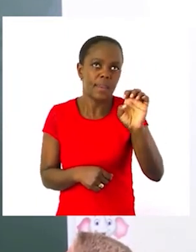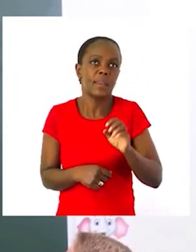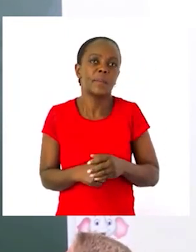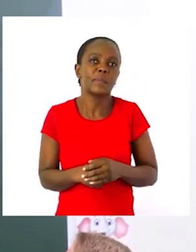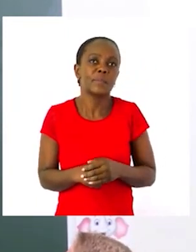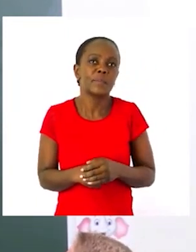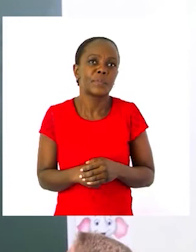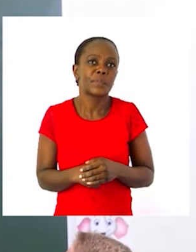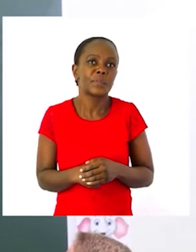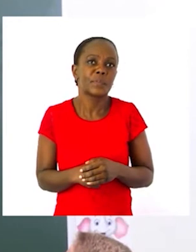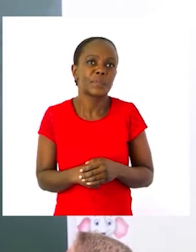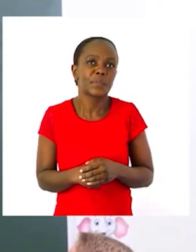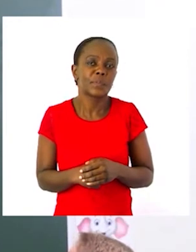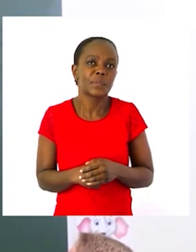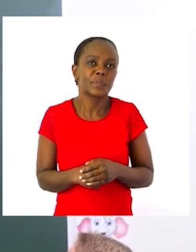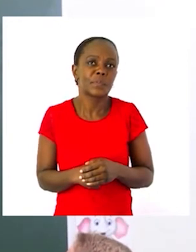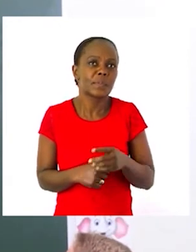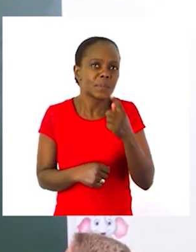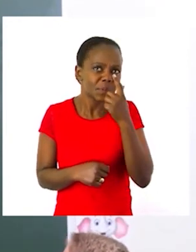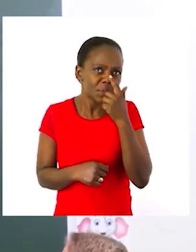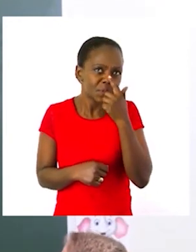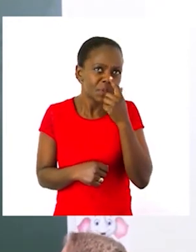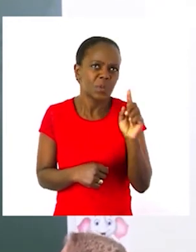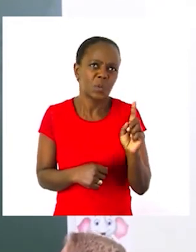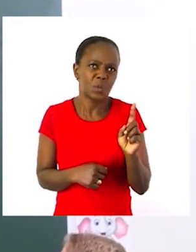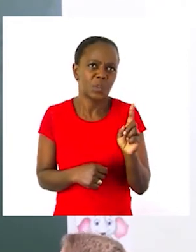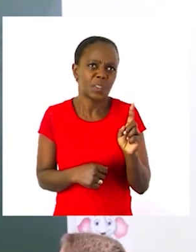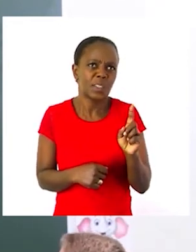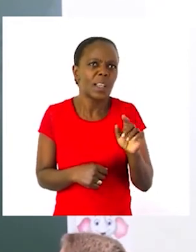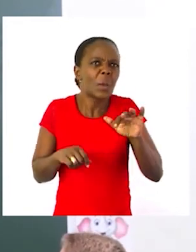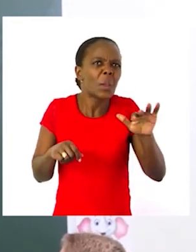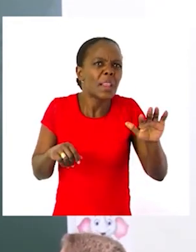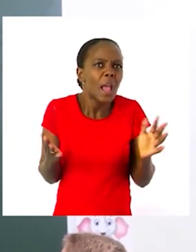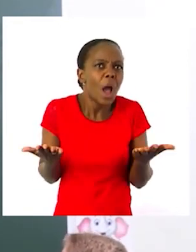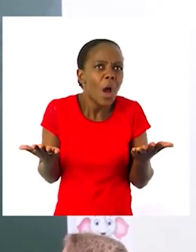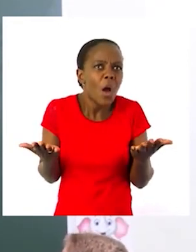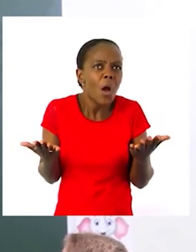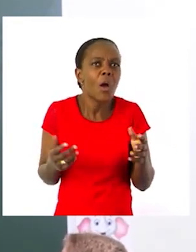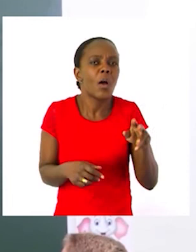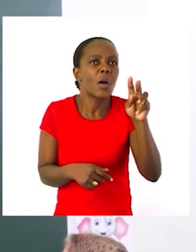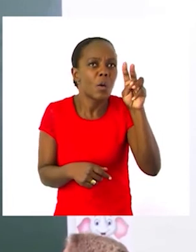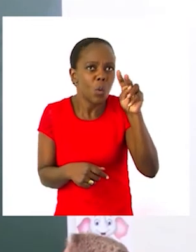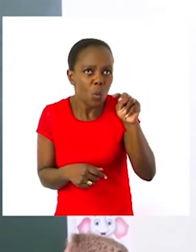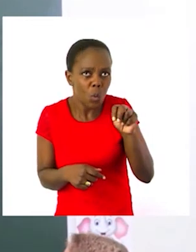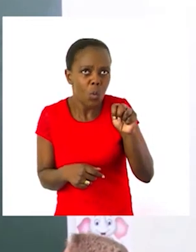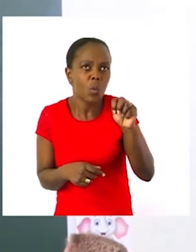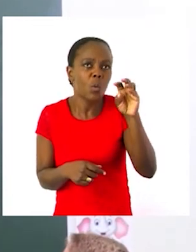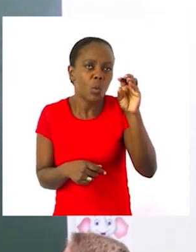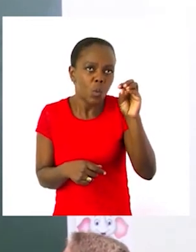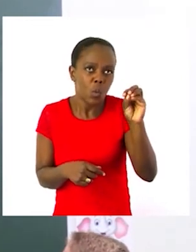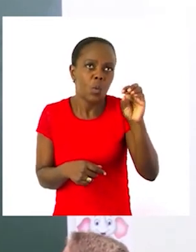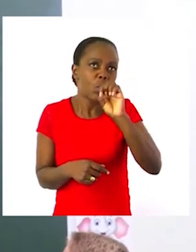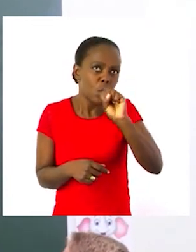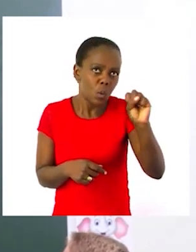E for eye. What is this? Nose. Yes, it is a nose. What am